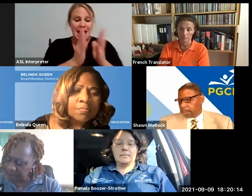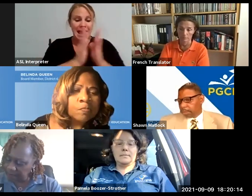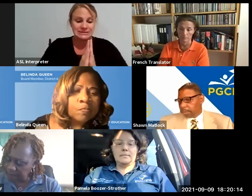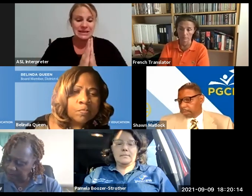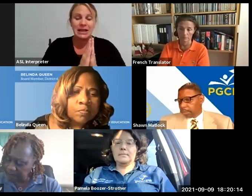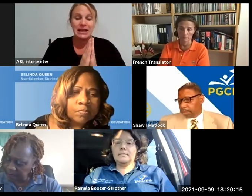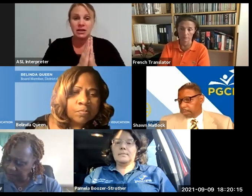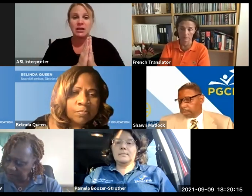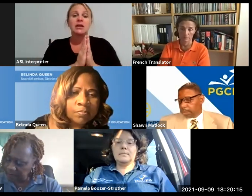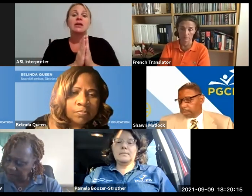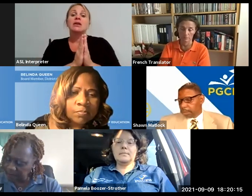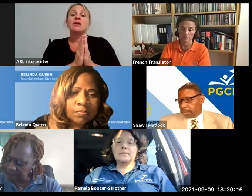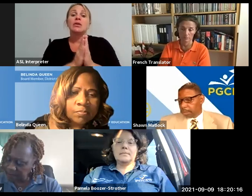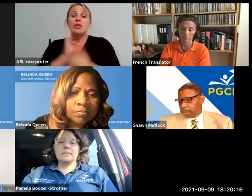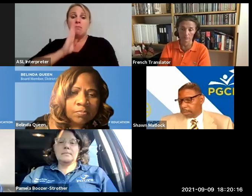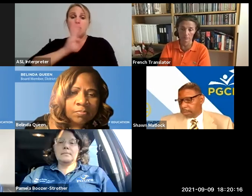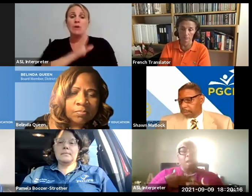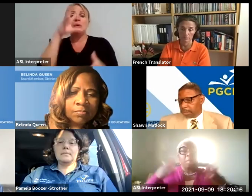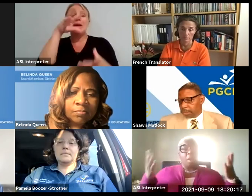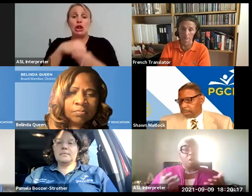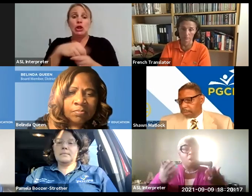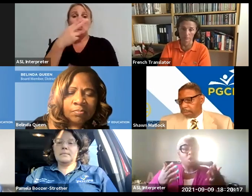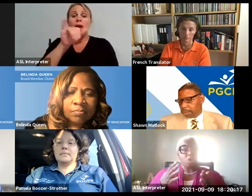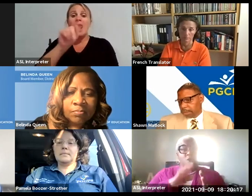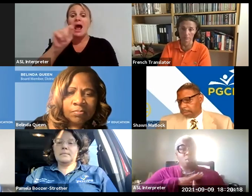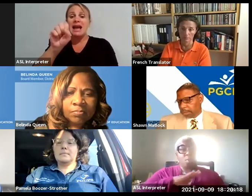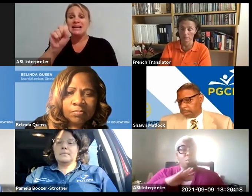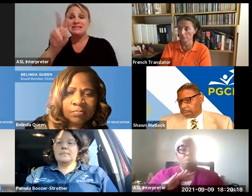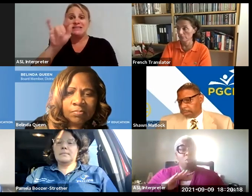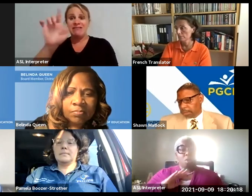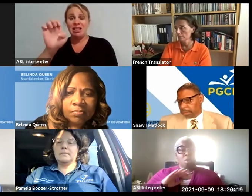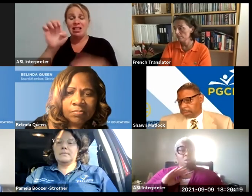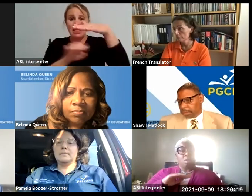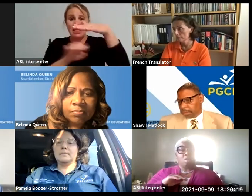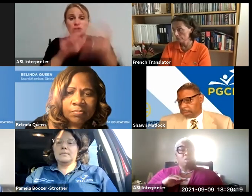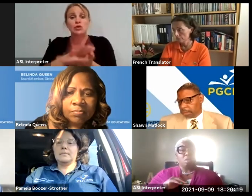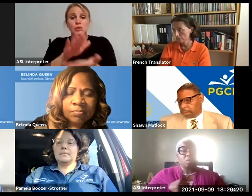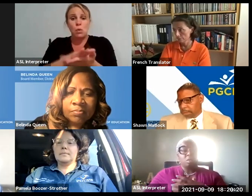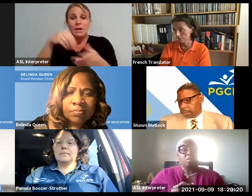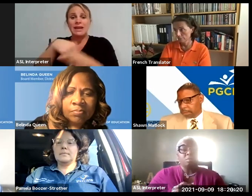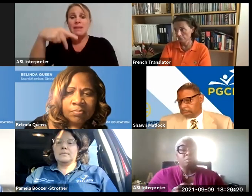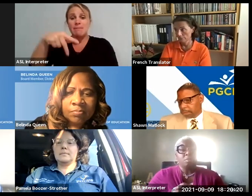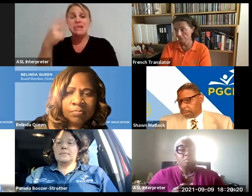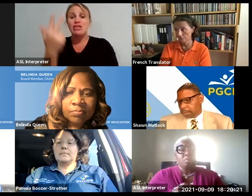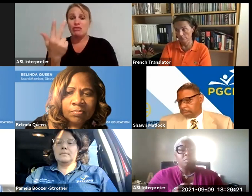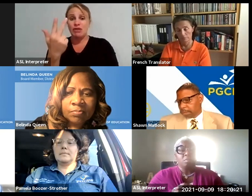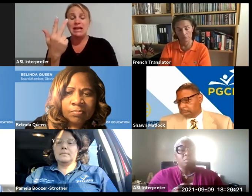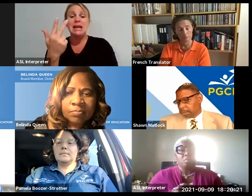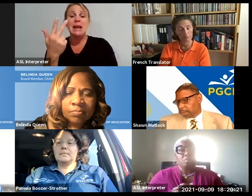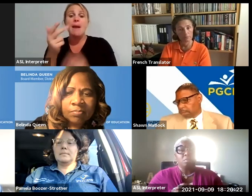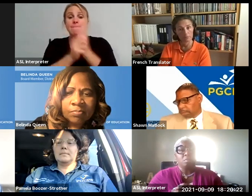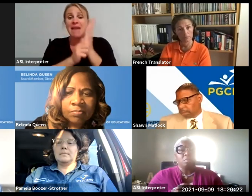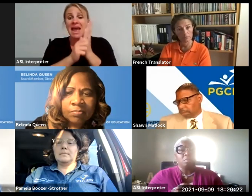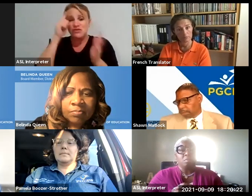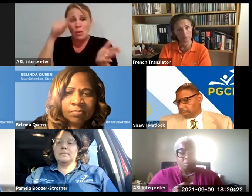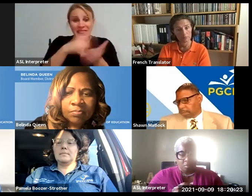board, to include Hyattsville Elementary School in the P3 package for this year